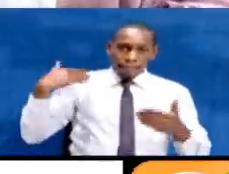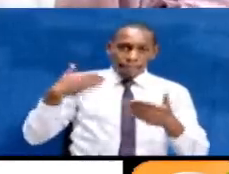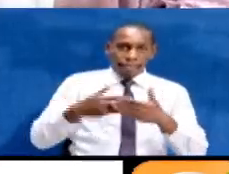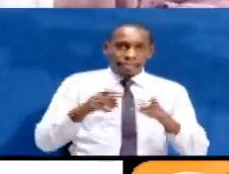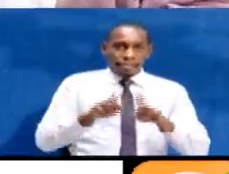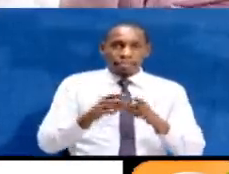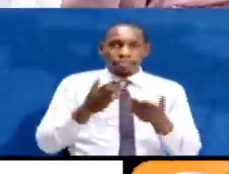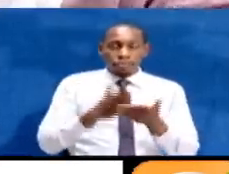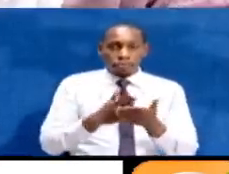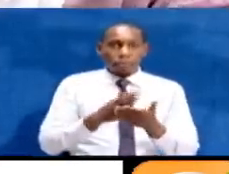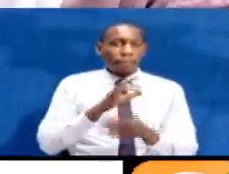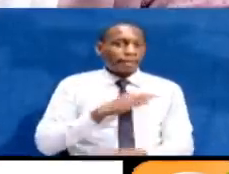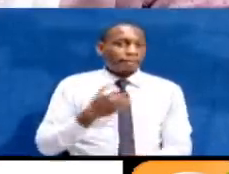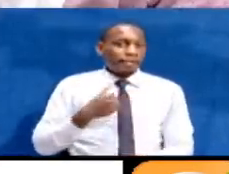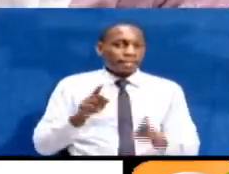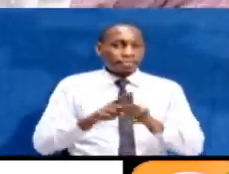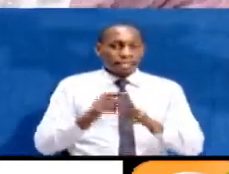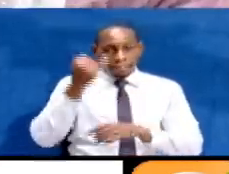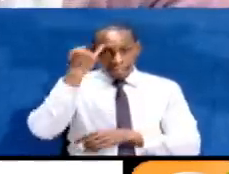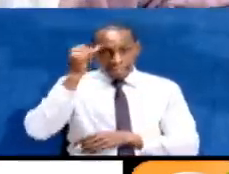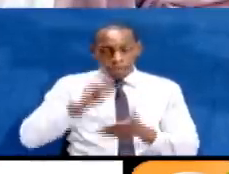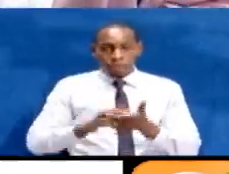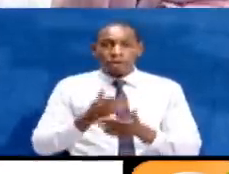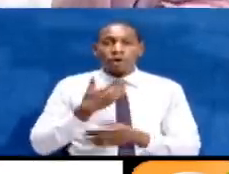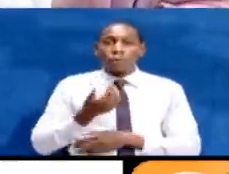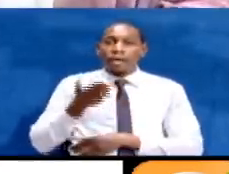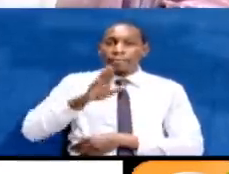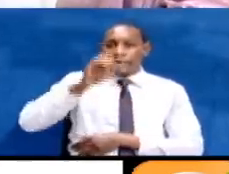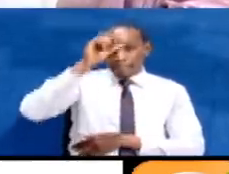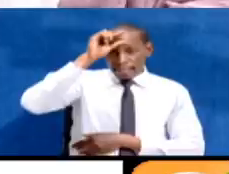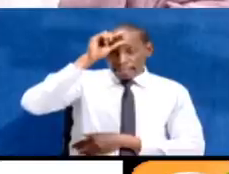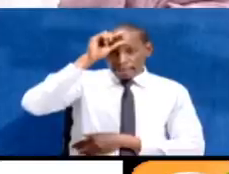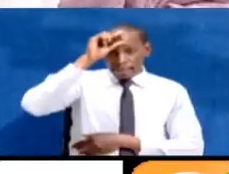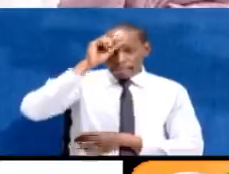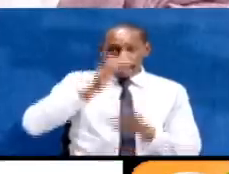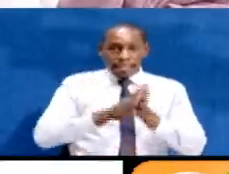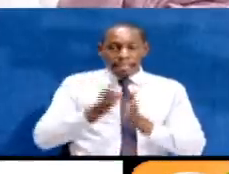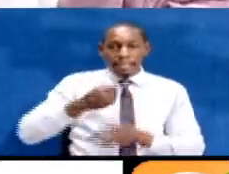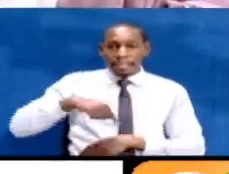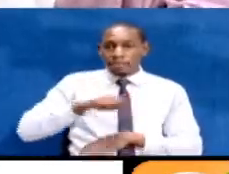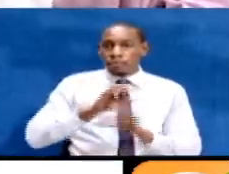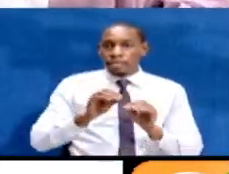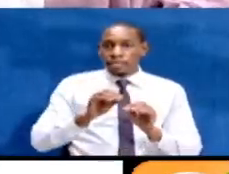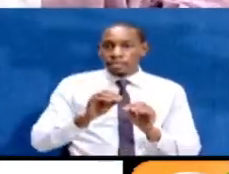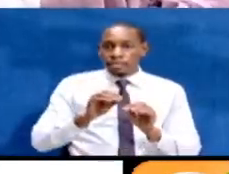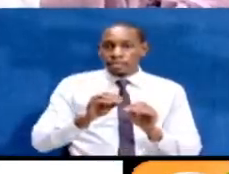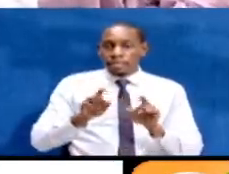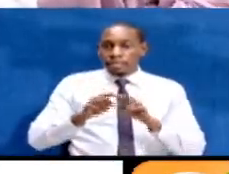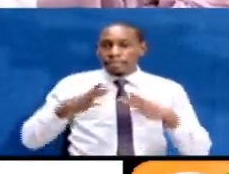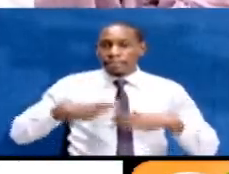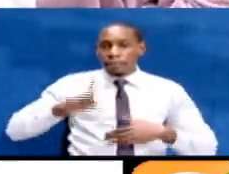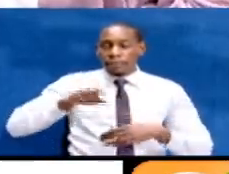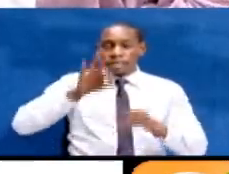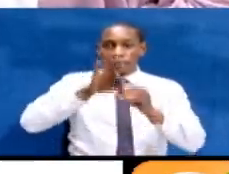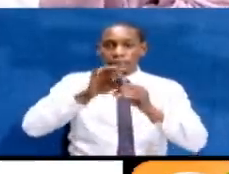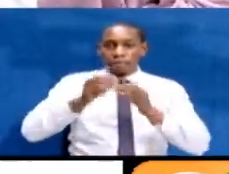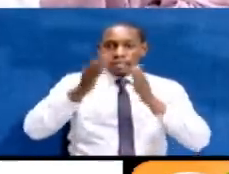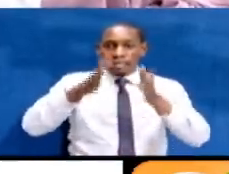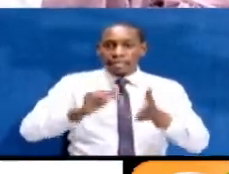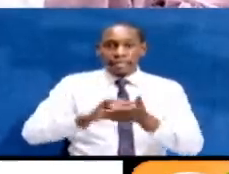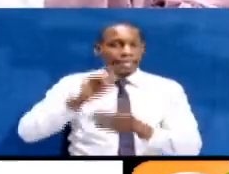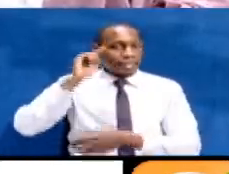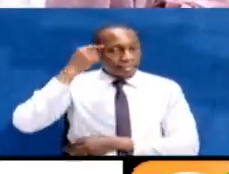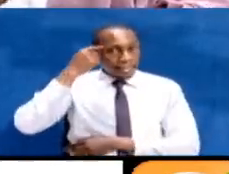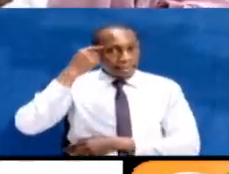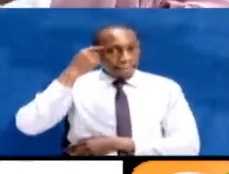how good it is to be there. And the whole thing is trying to go back there. People say, I don't think it's our interest that they look out for. That's why people should vote for leaders who they